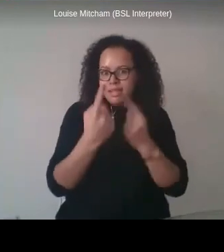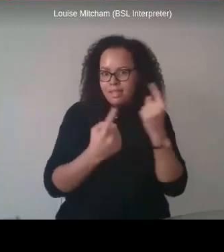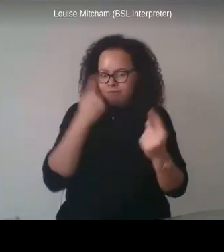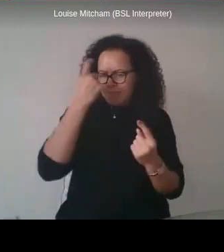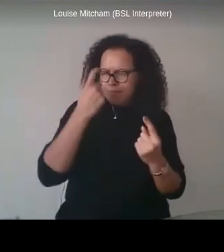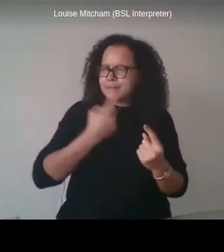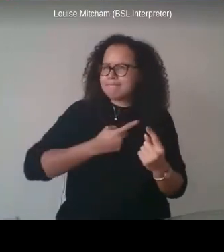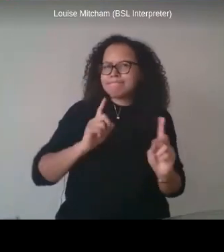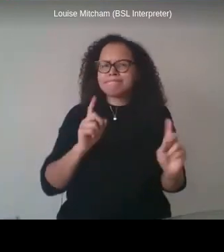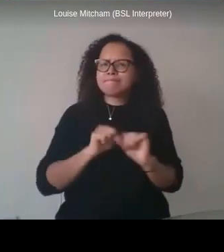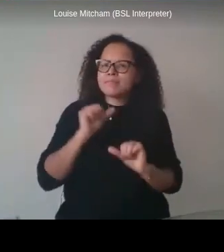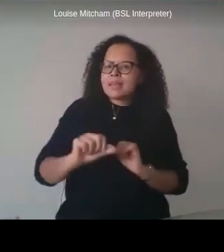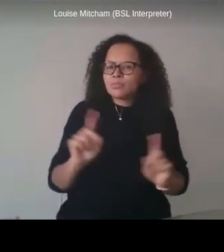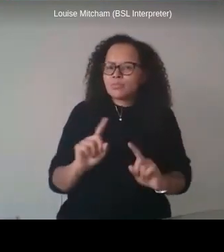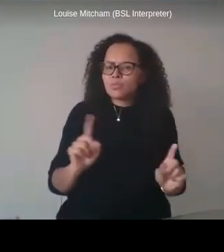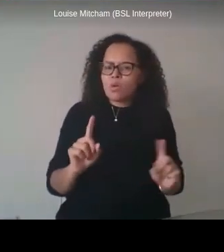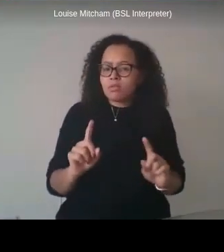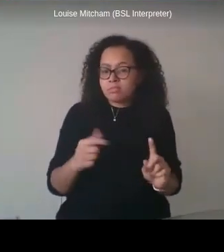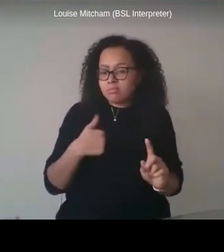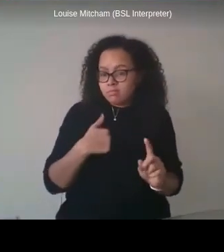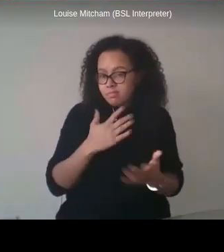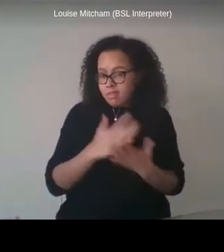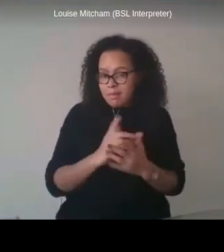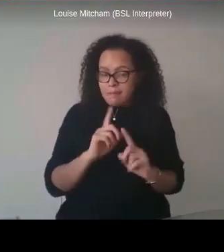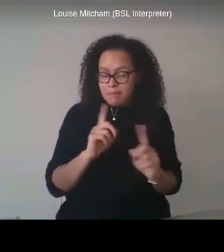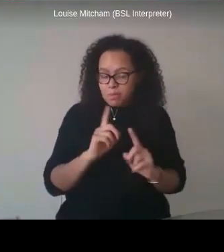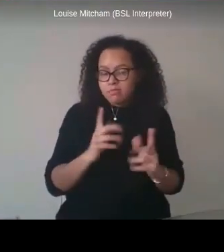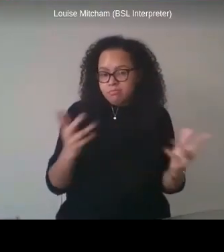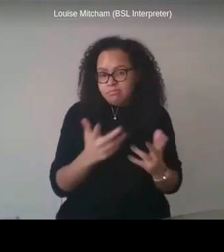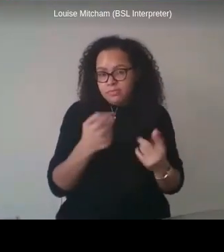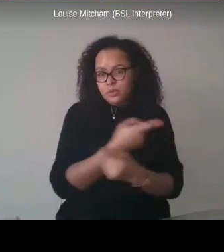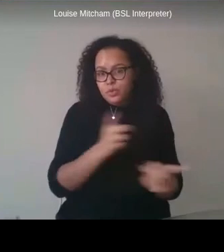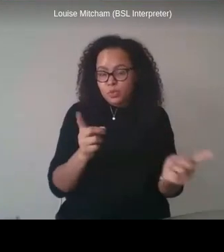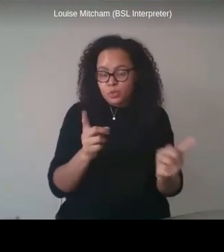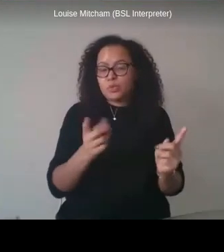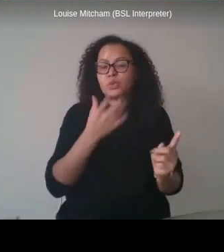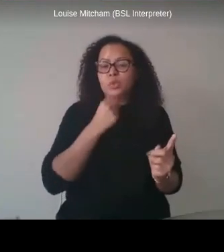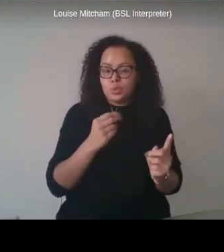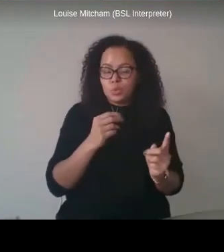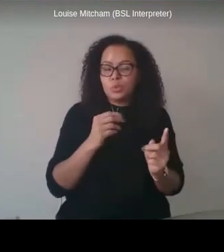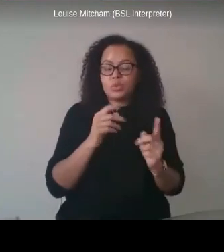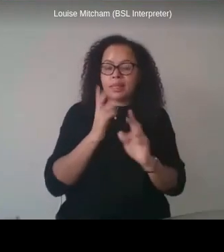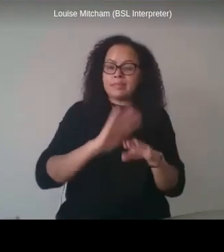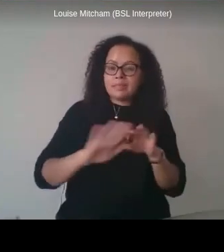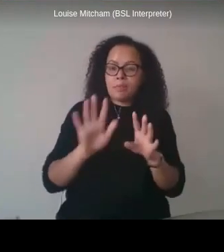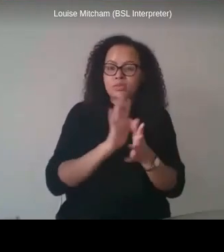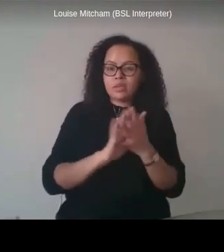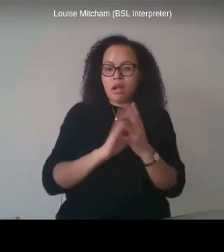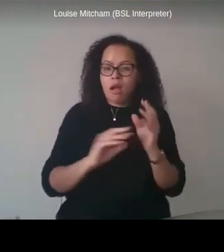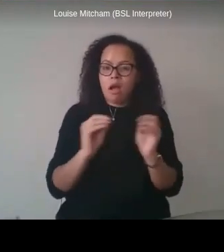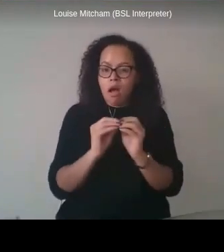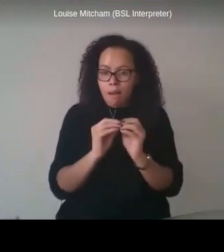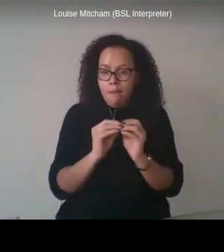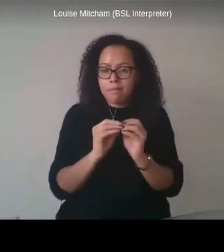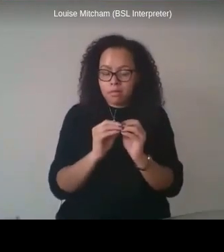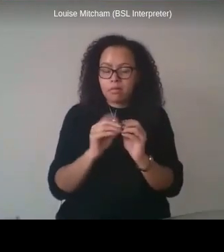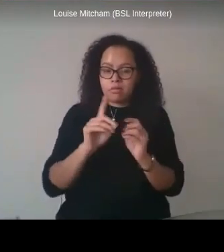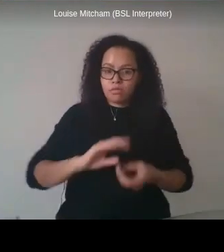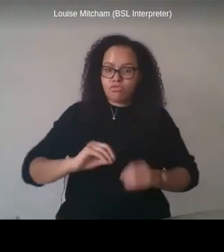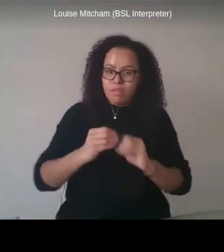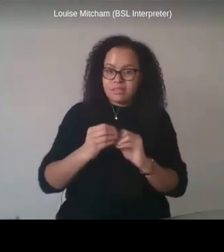next, I'll encourage you to use the most of SportTech Hub, being an initiative that is funded, created by